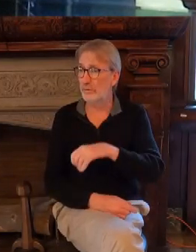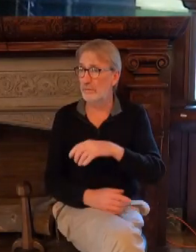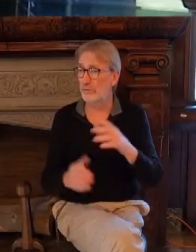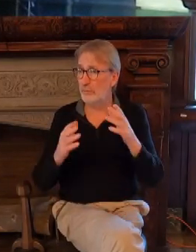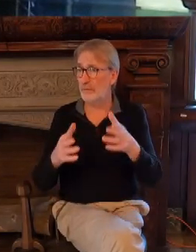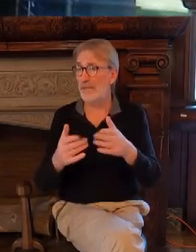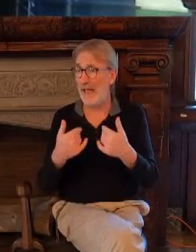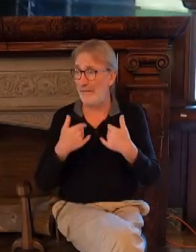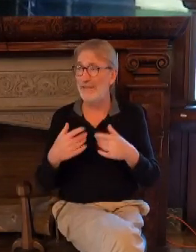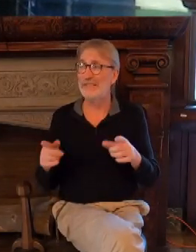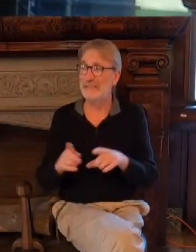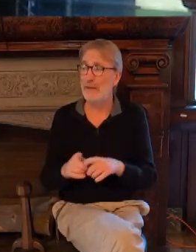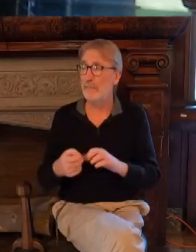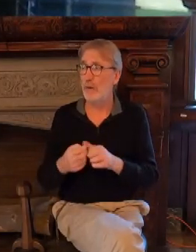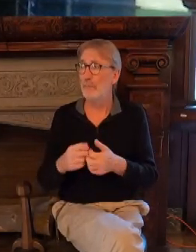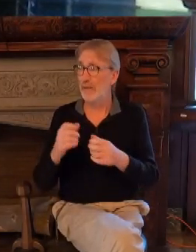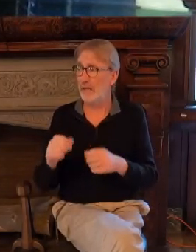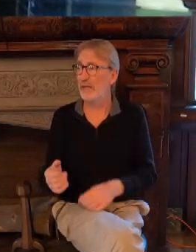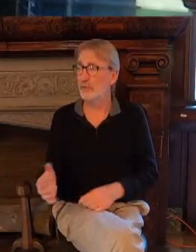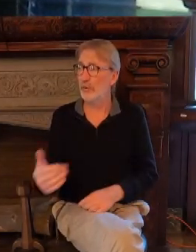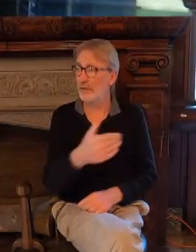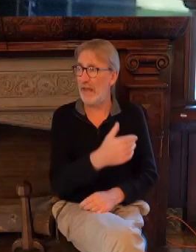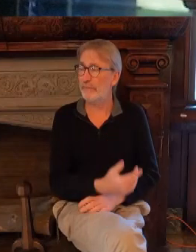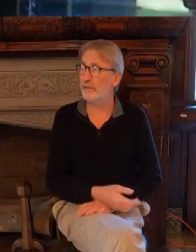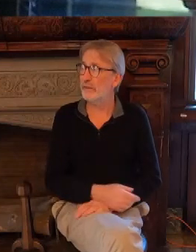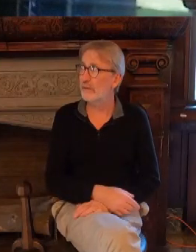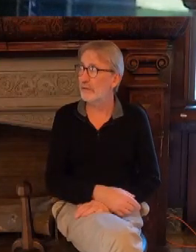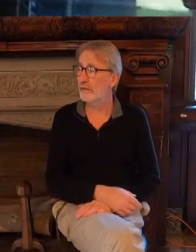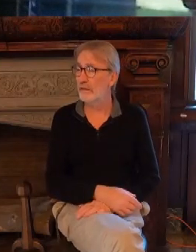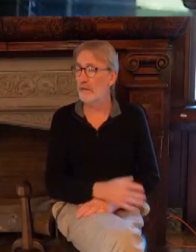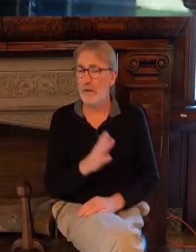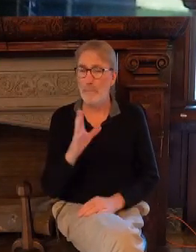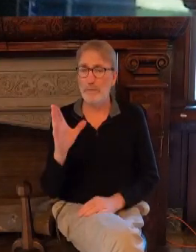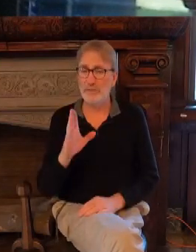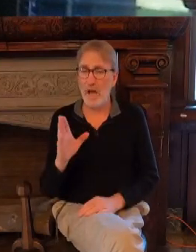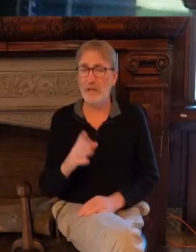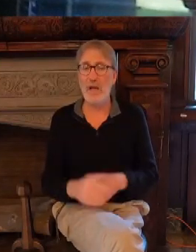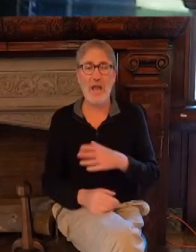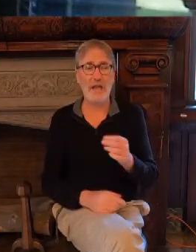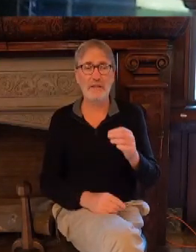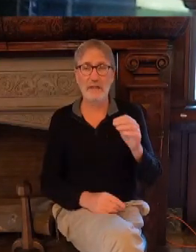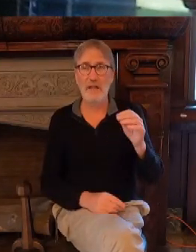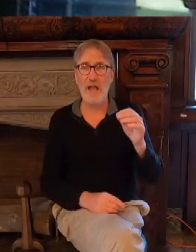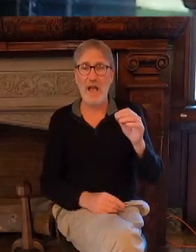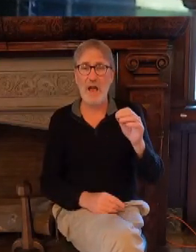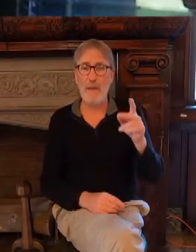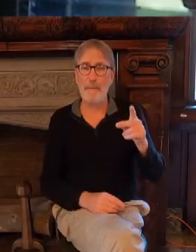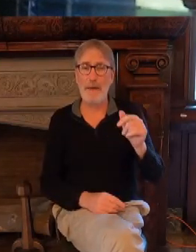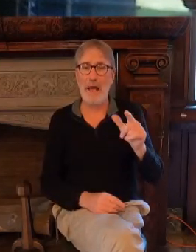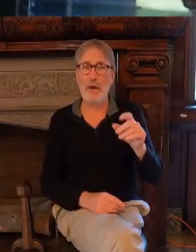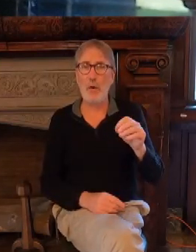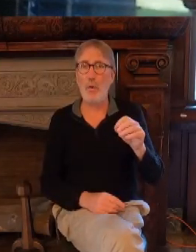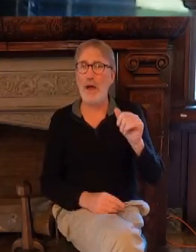North Avenue? And they can turn left on Rosaka and Palo Alto and...